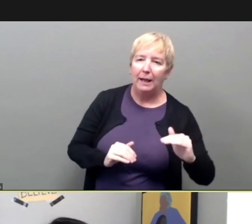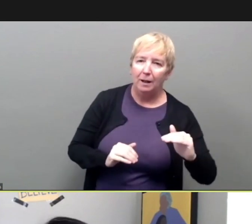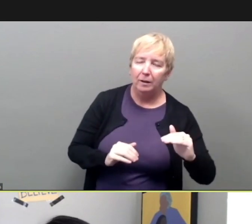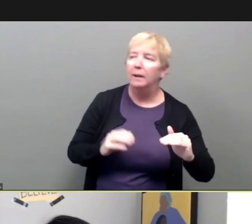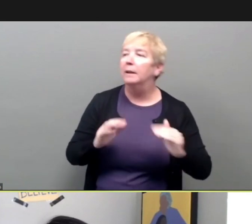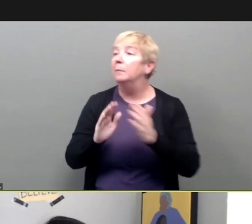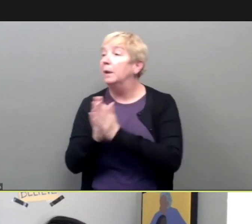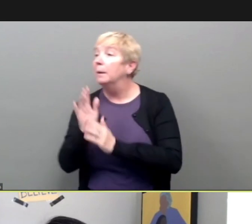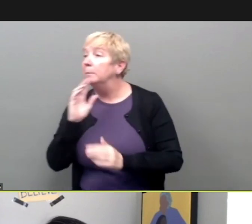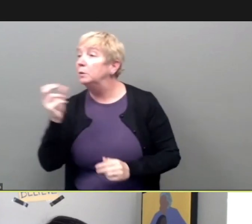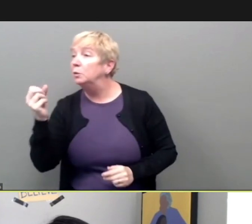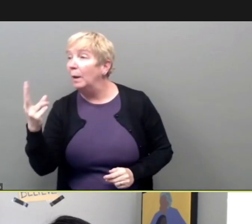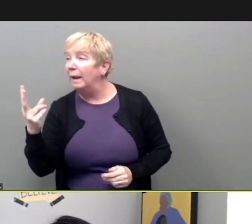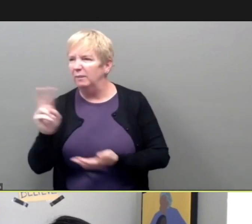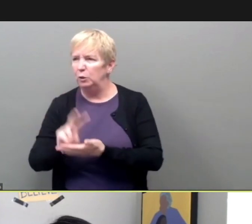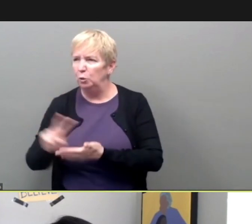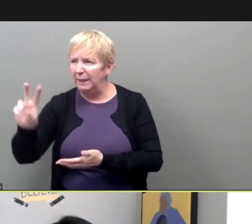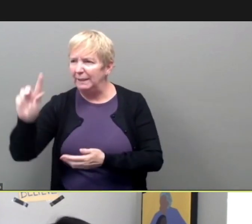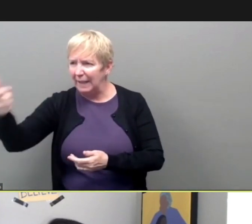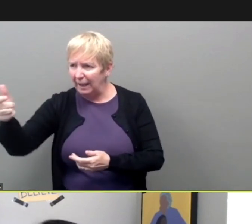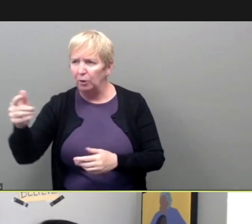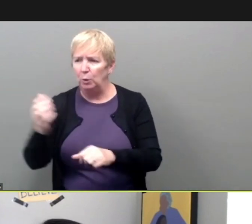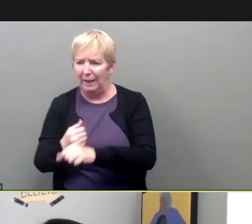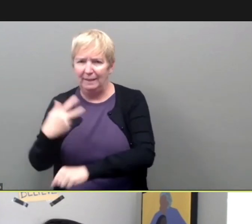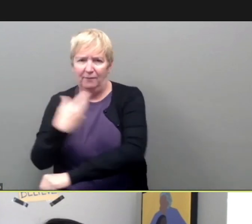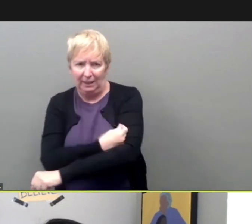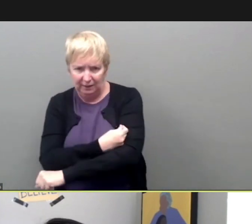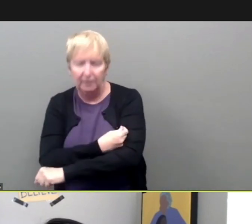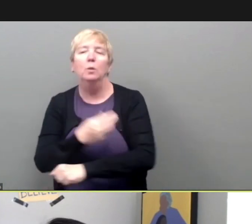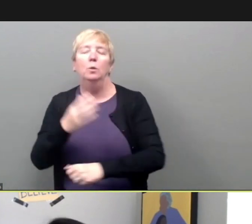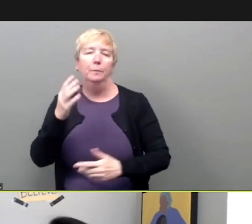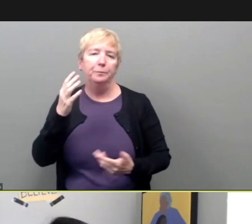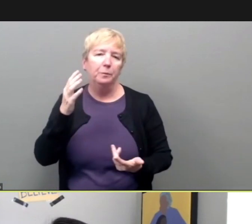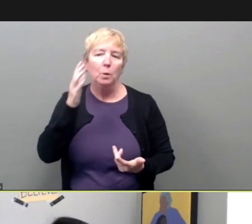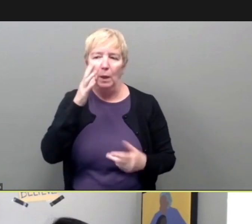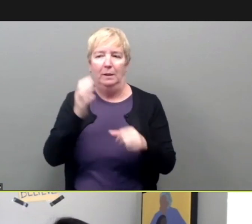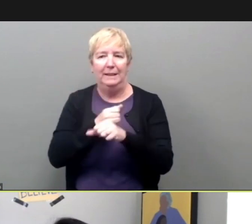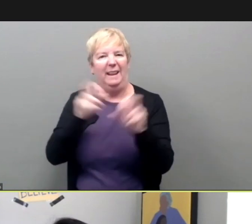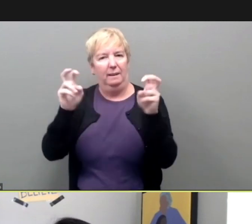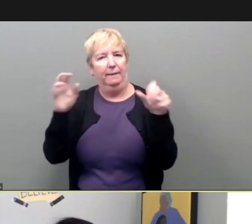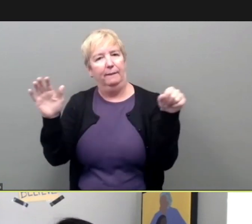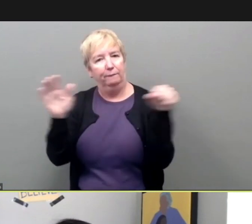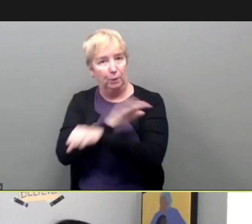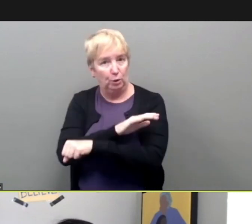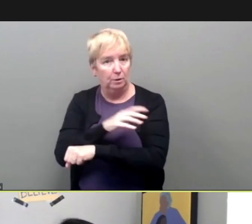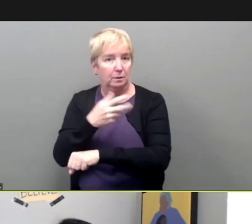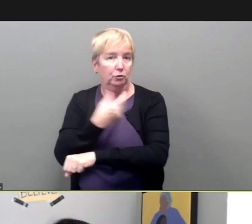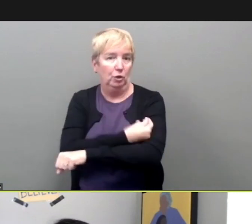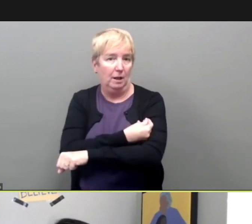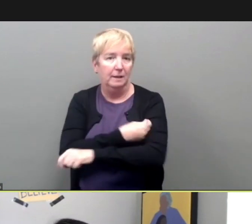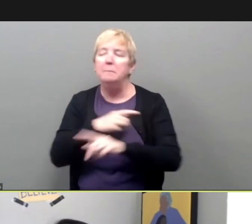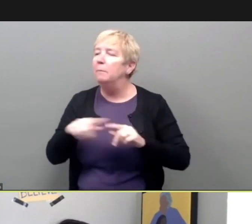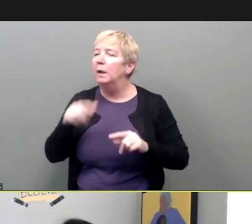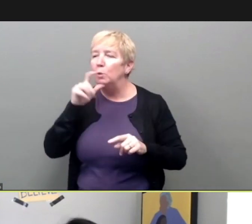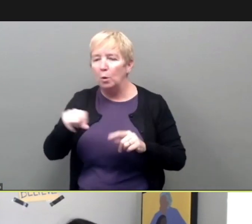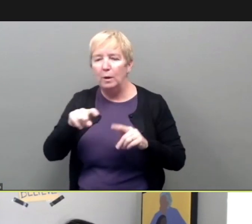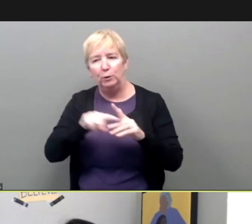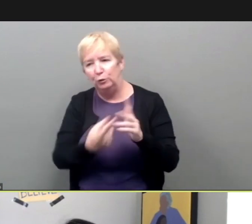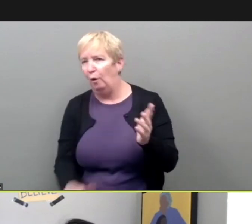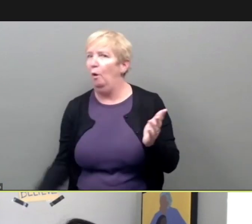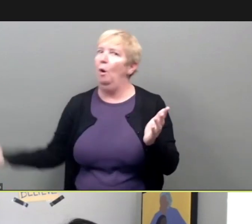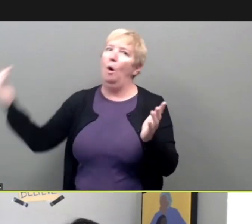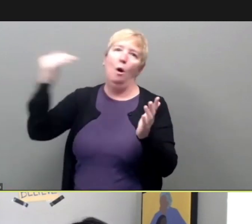and 3 weeks later, you get the vaccine, then you get the full dose. But you don't have to restart your